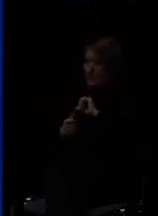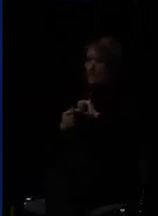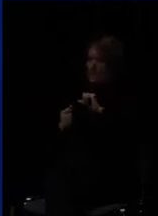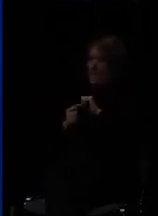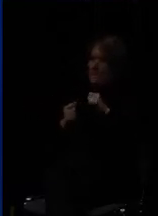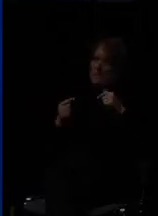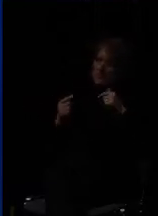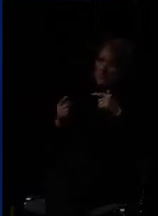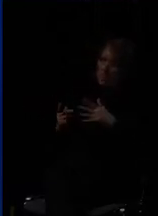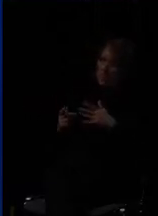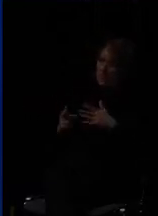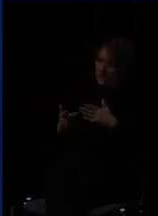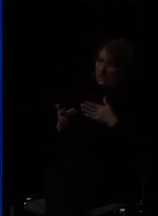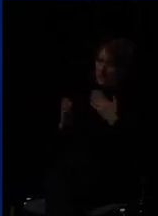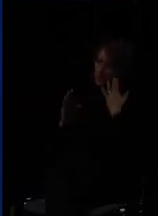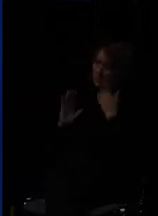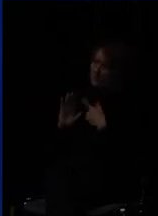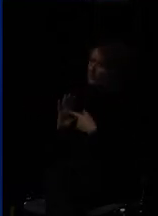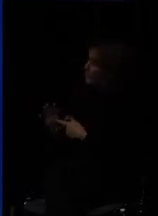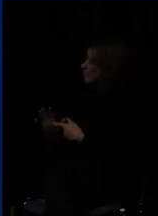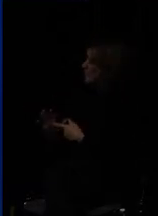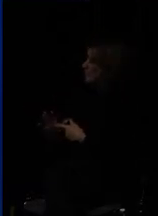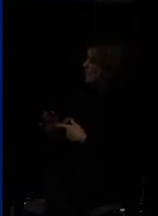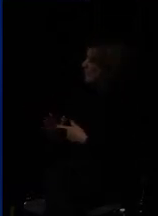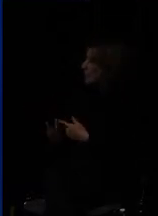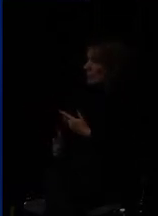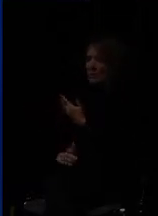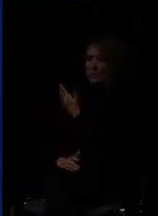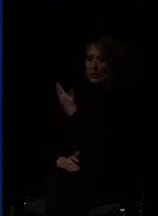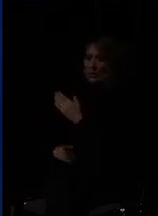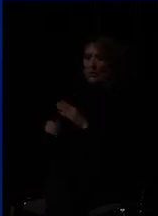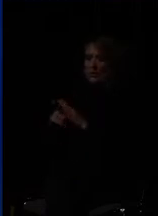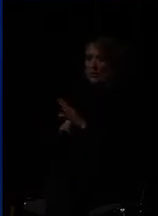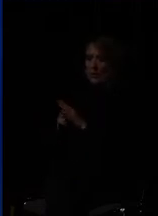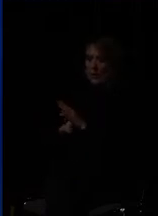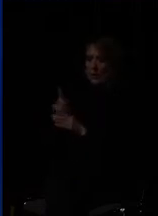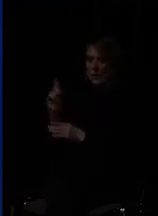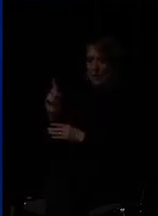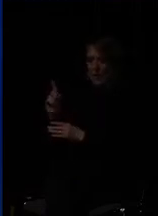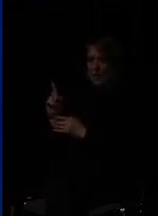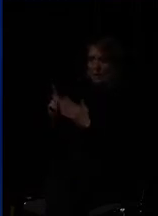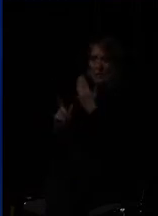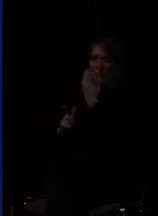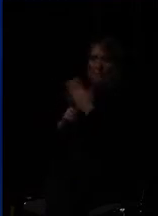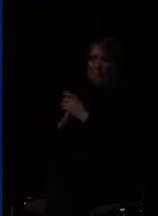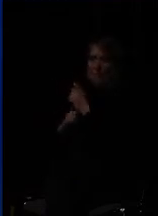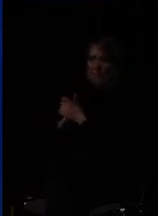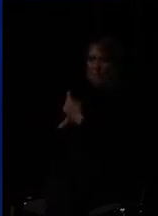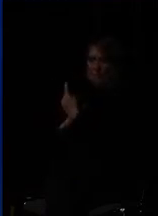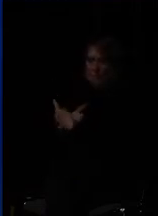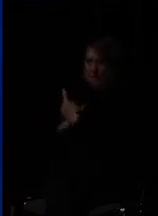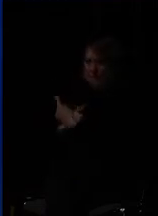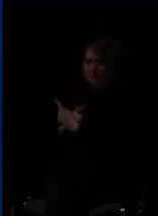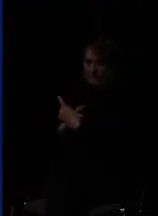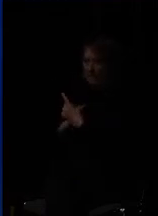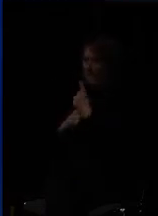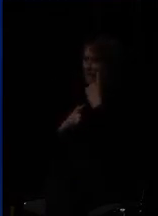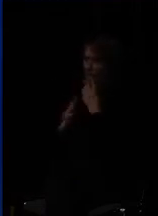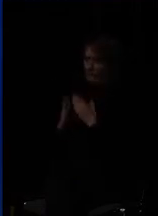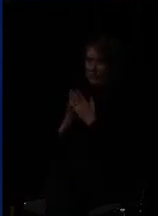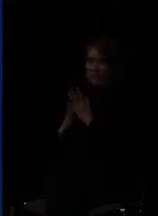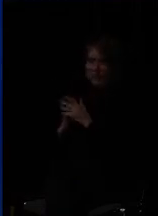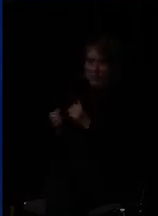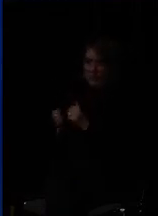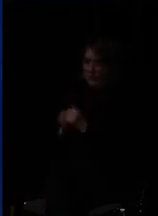this. Now, what we're seeing here is previs that Gyula did himself over, I want to say it was over the course of a weekend. He